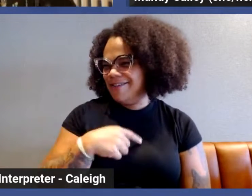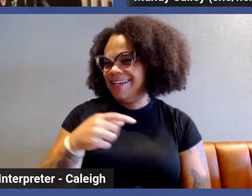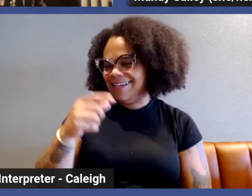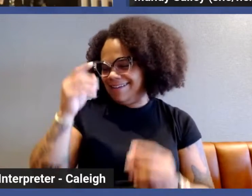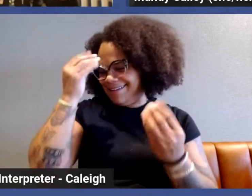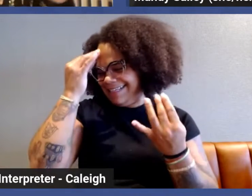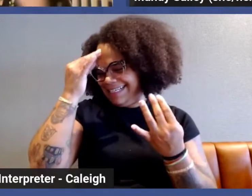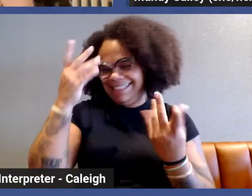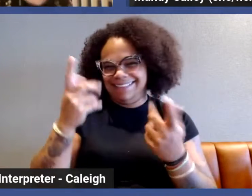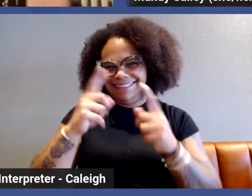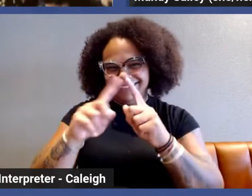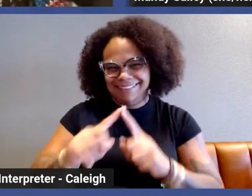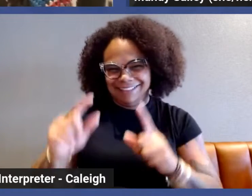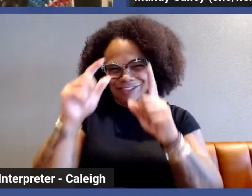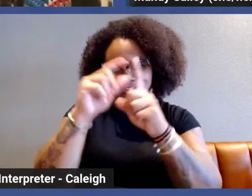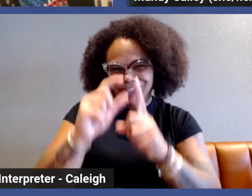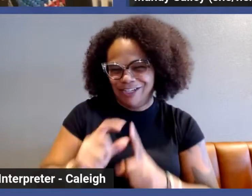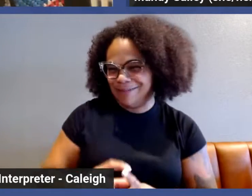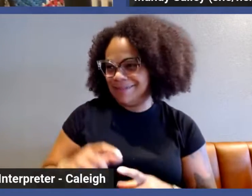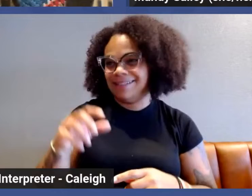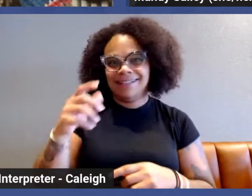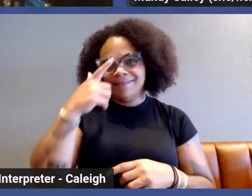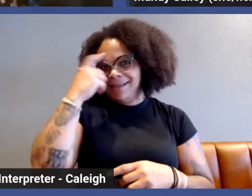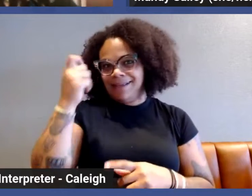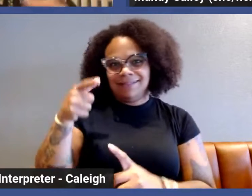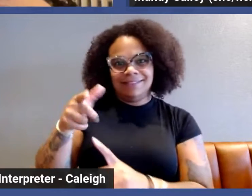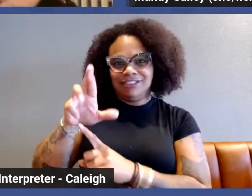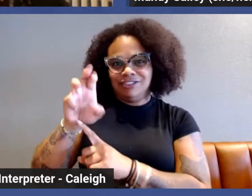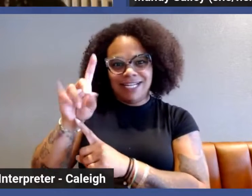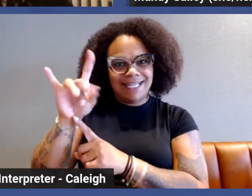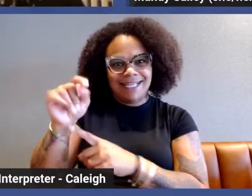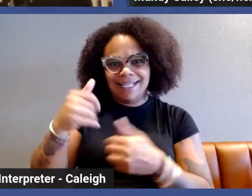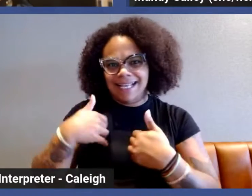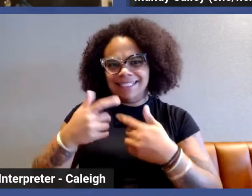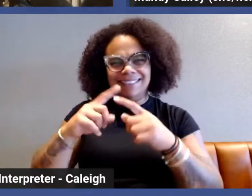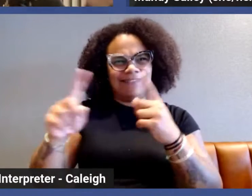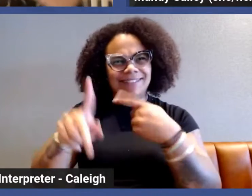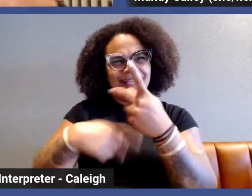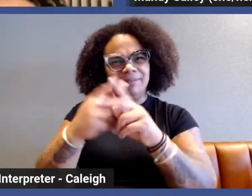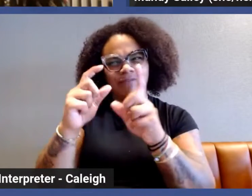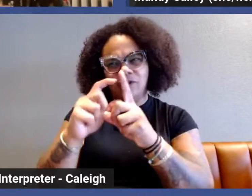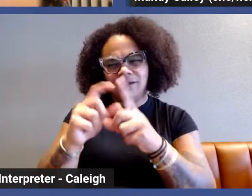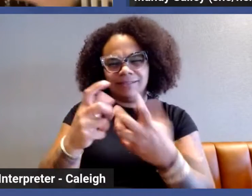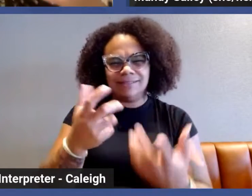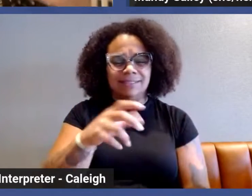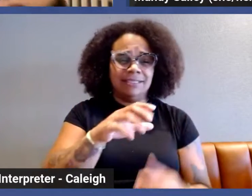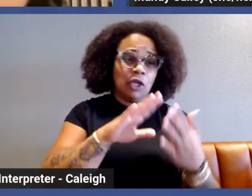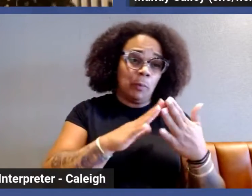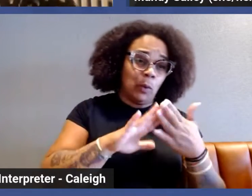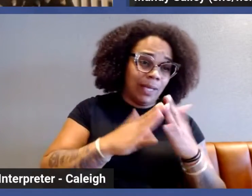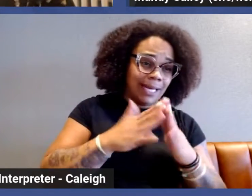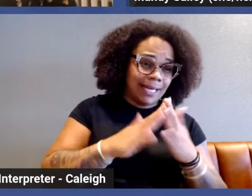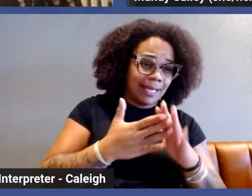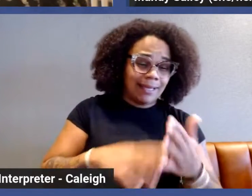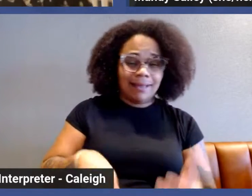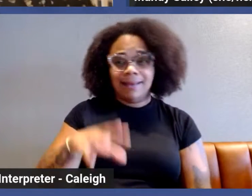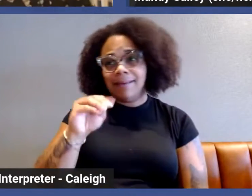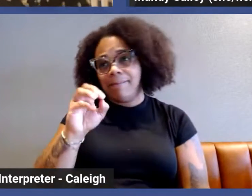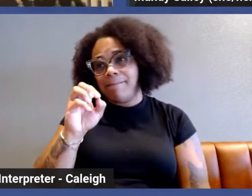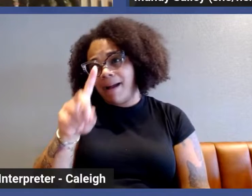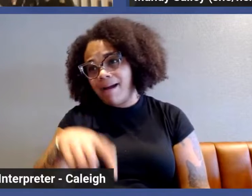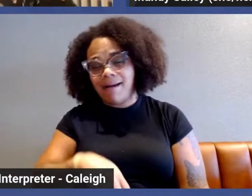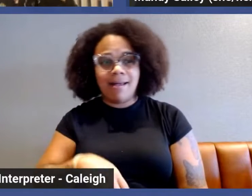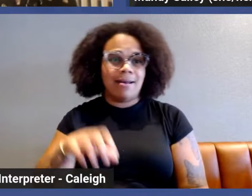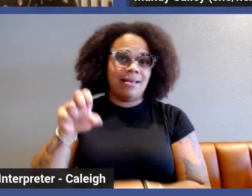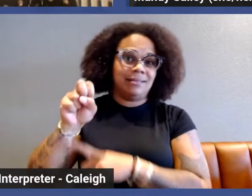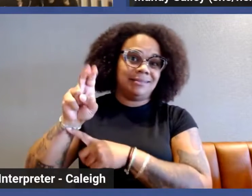have a set of terms because there's so many different words. Like, it's a community, it's a subreddit, there's mods, and there's a lot